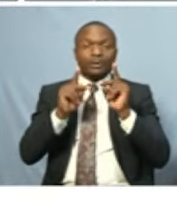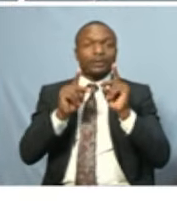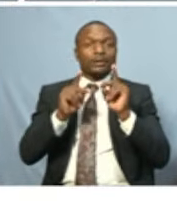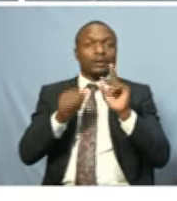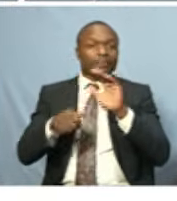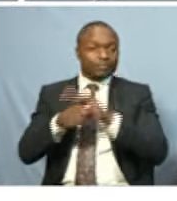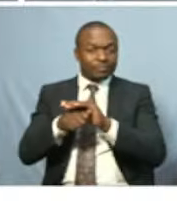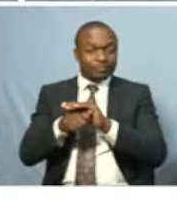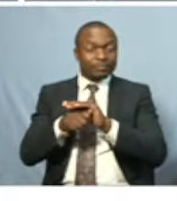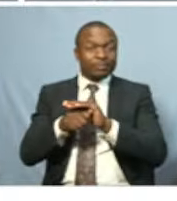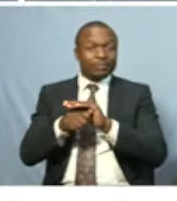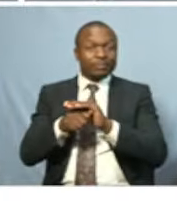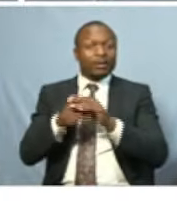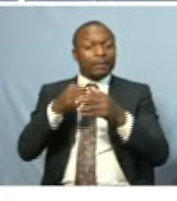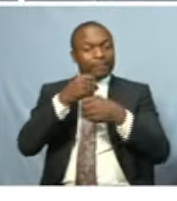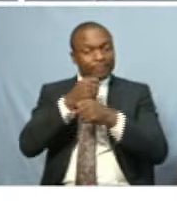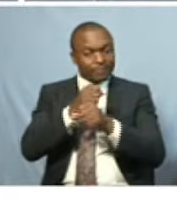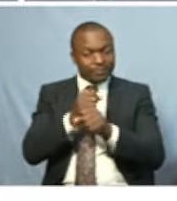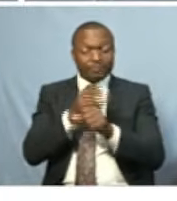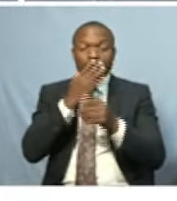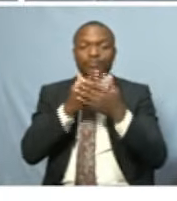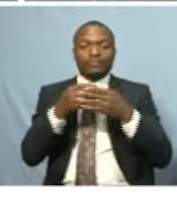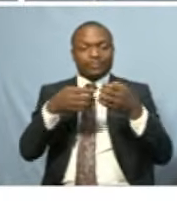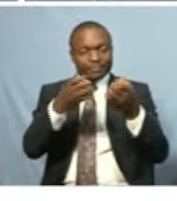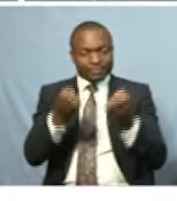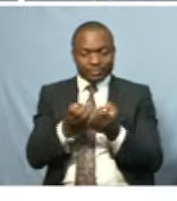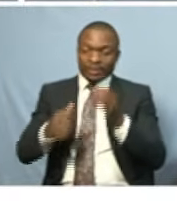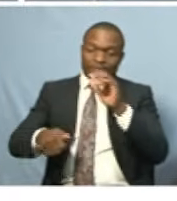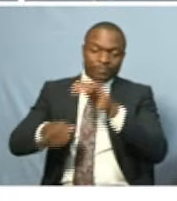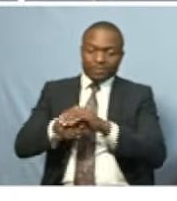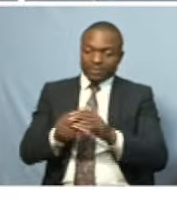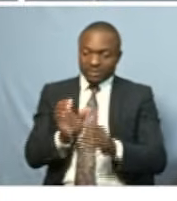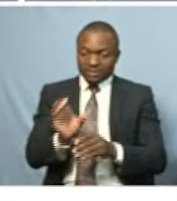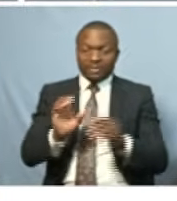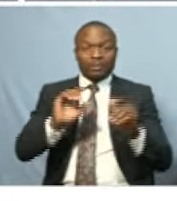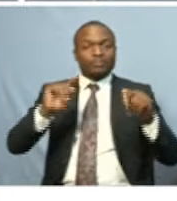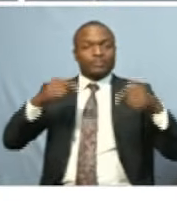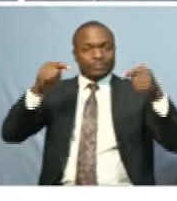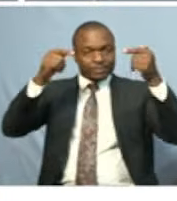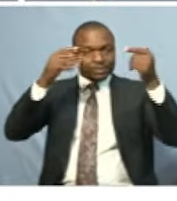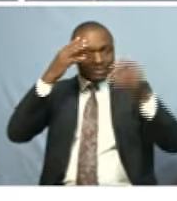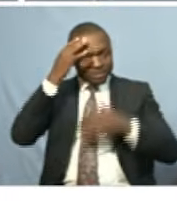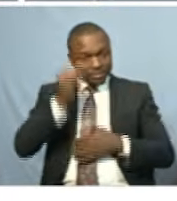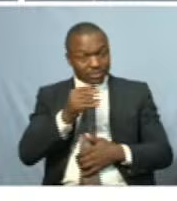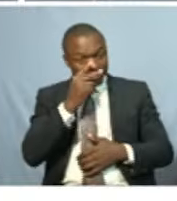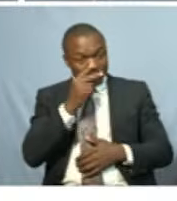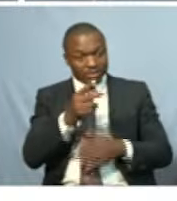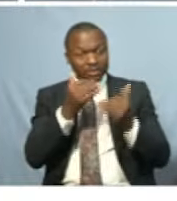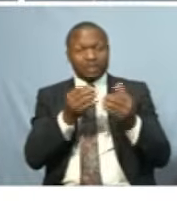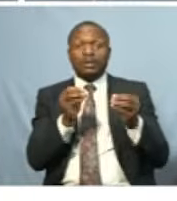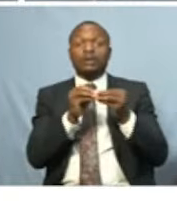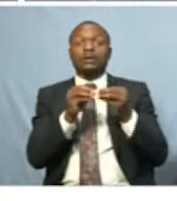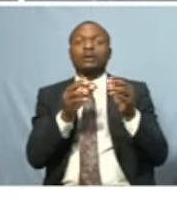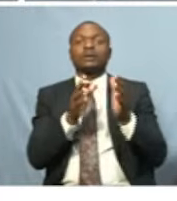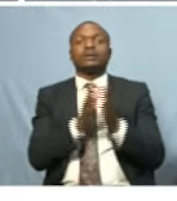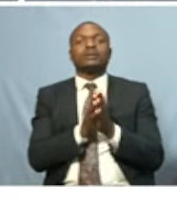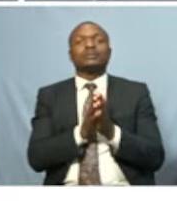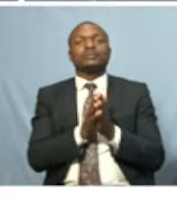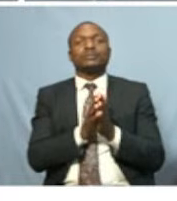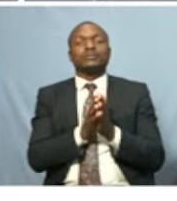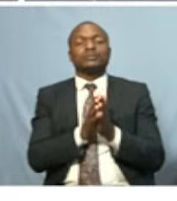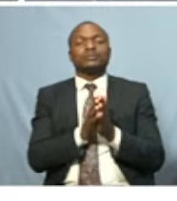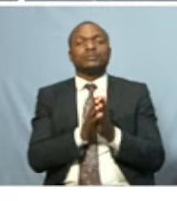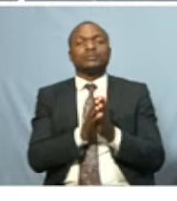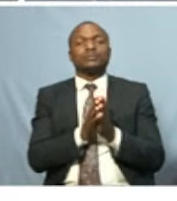We have created an enabling environment for the private sector to thrive. That's why you can see now in Cabo, which was a ghost town, as